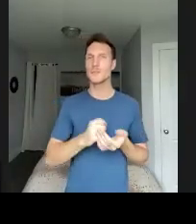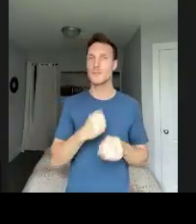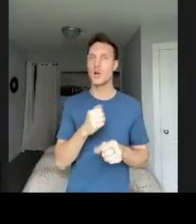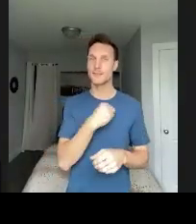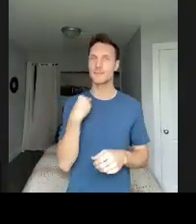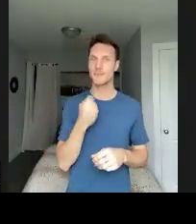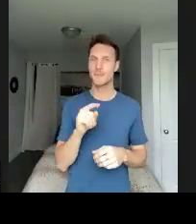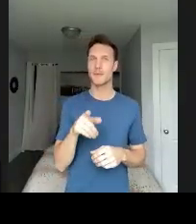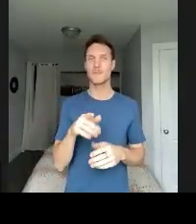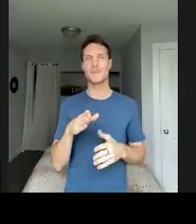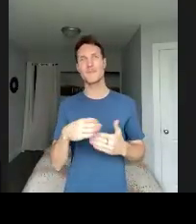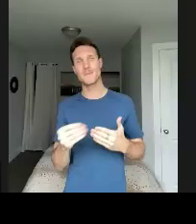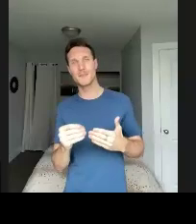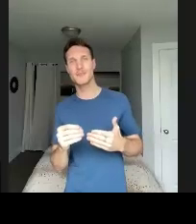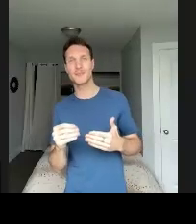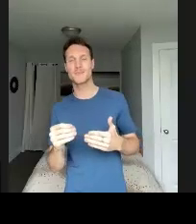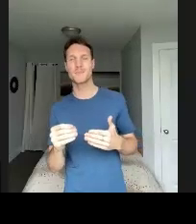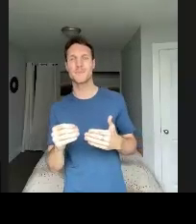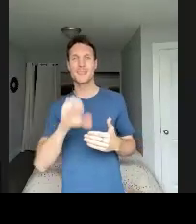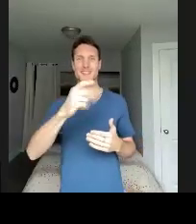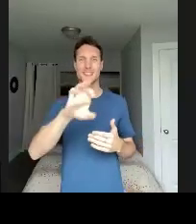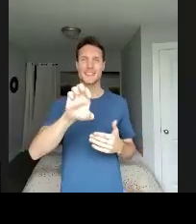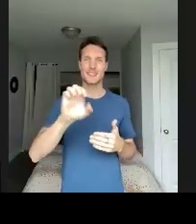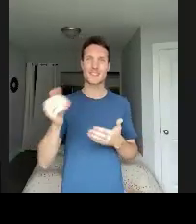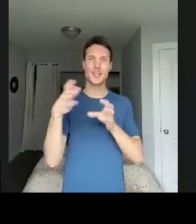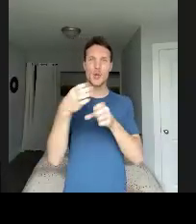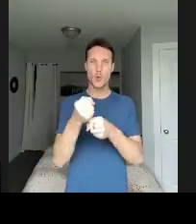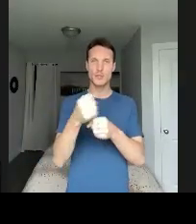who are kind of involved in that technical assistance with NCAPS.